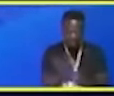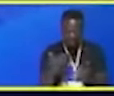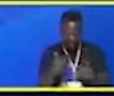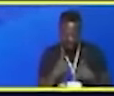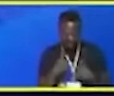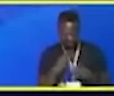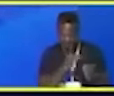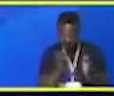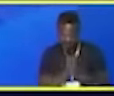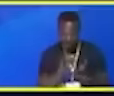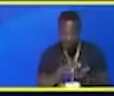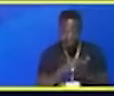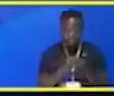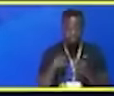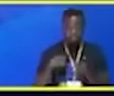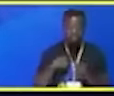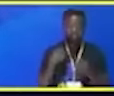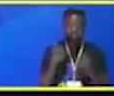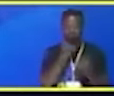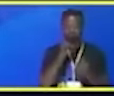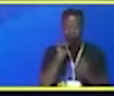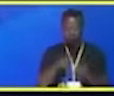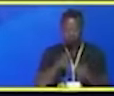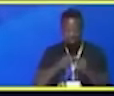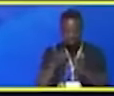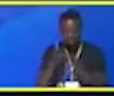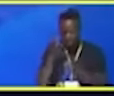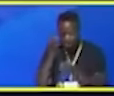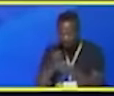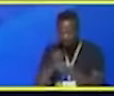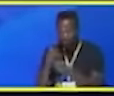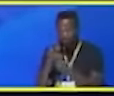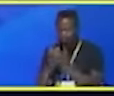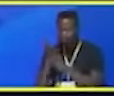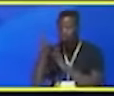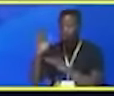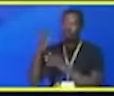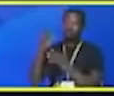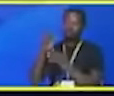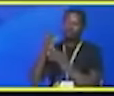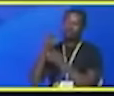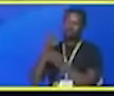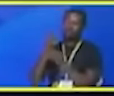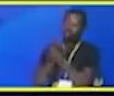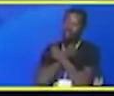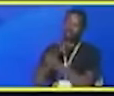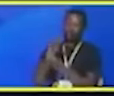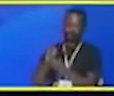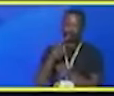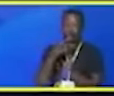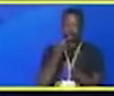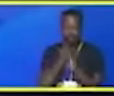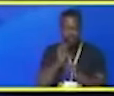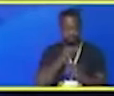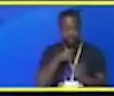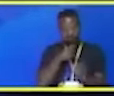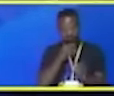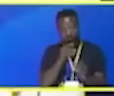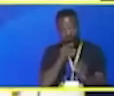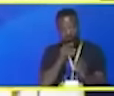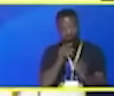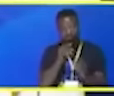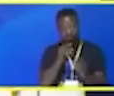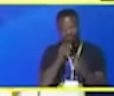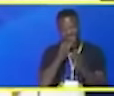talks about men who did not obtain these promises, yet he called them men of faith. But one thing they all got was a good